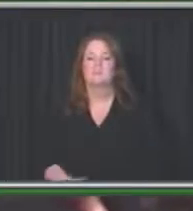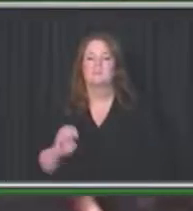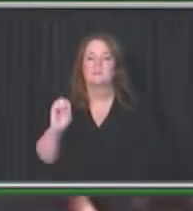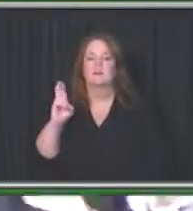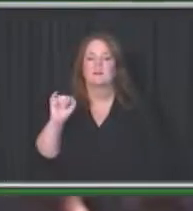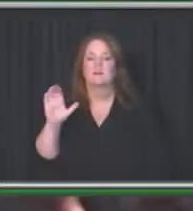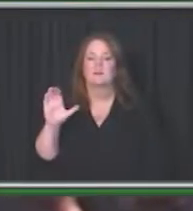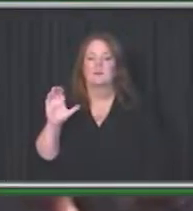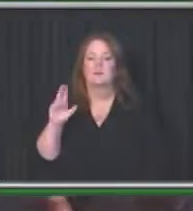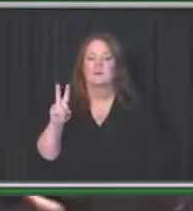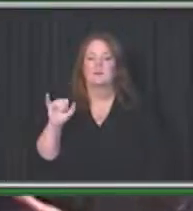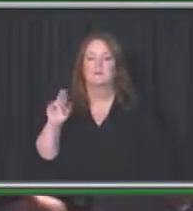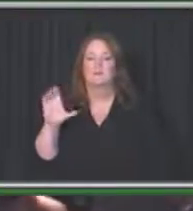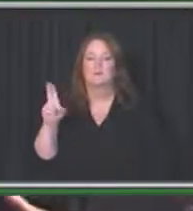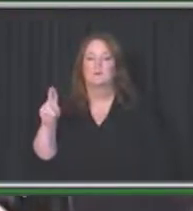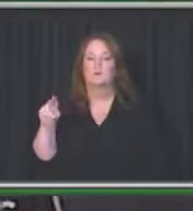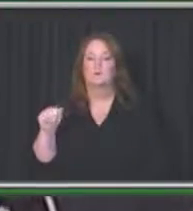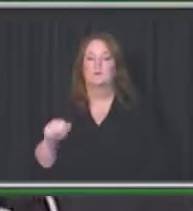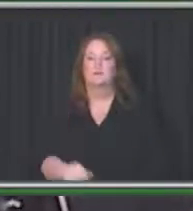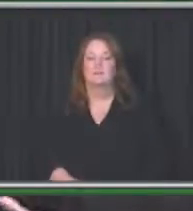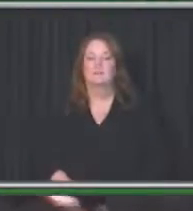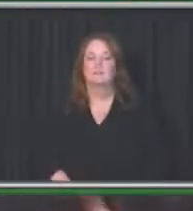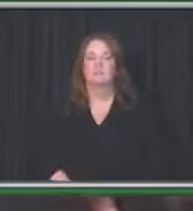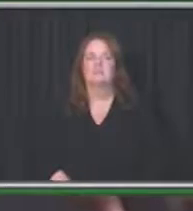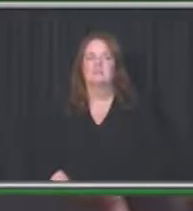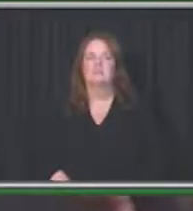Eric Vicuna.